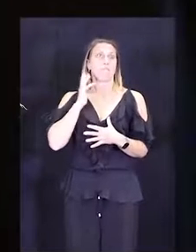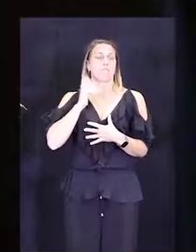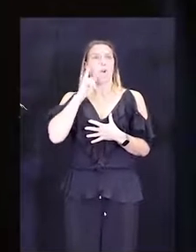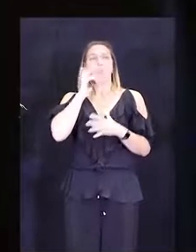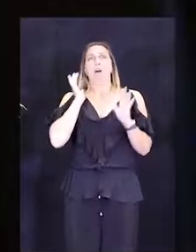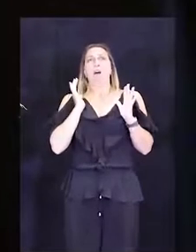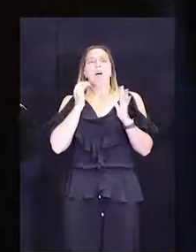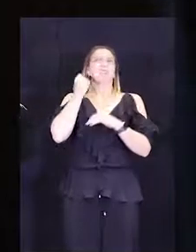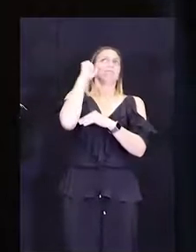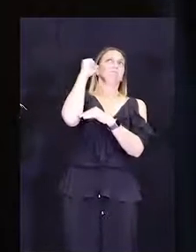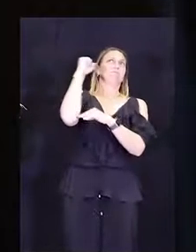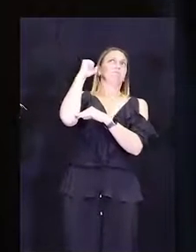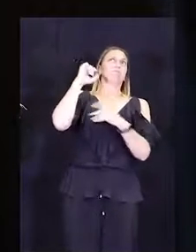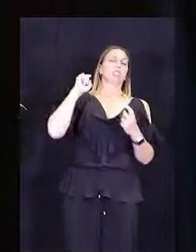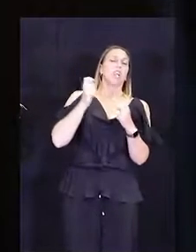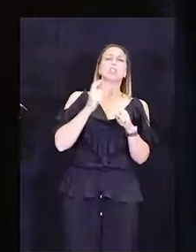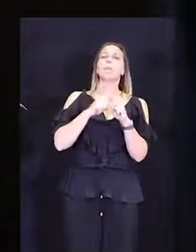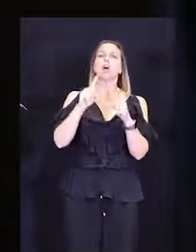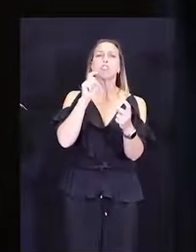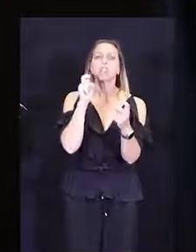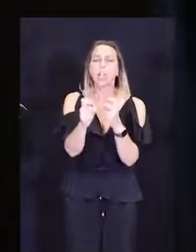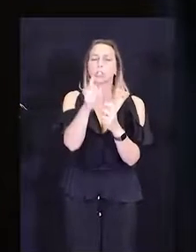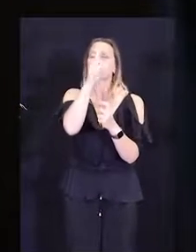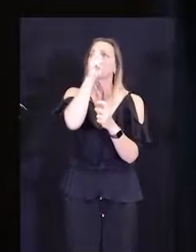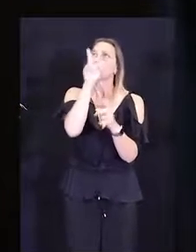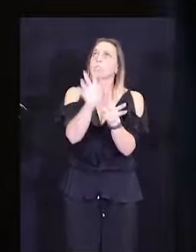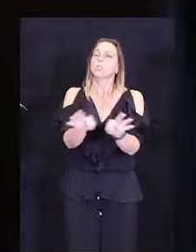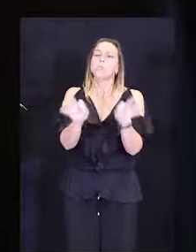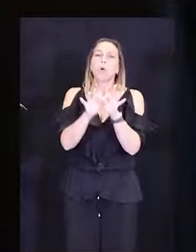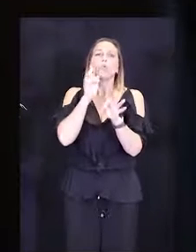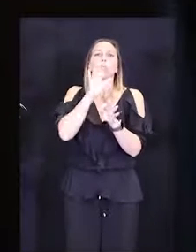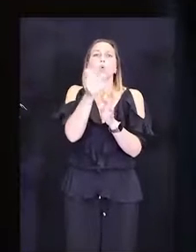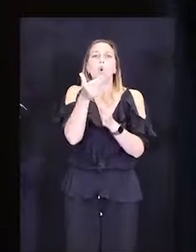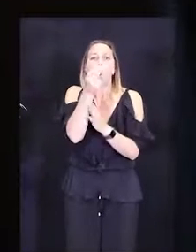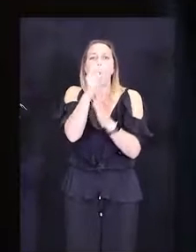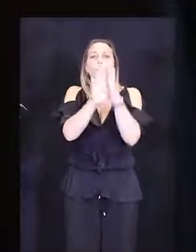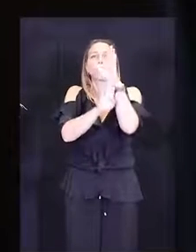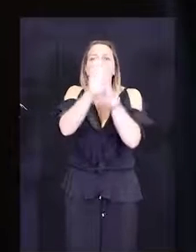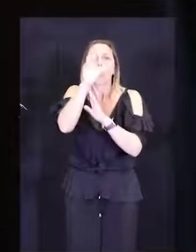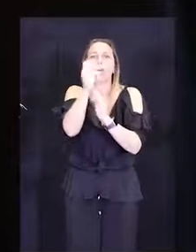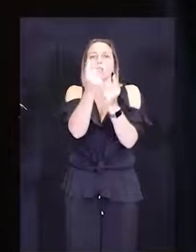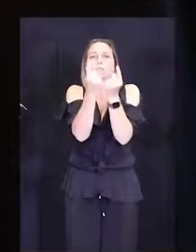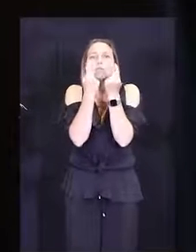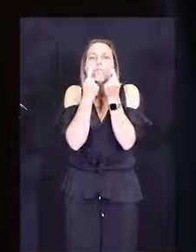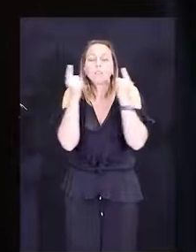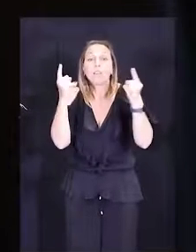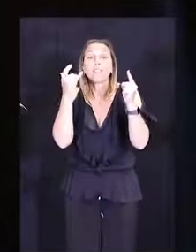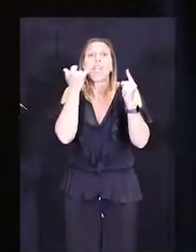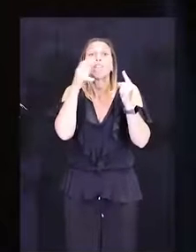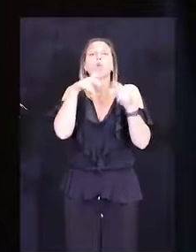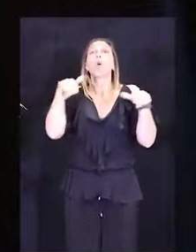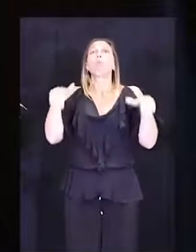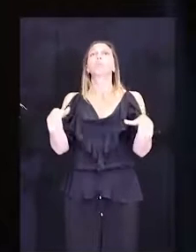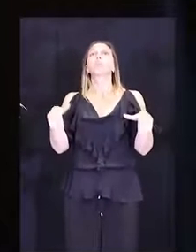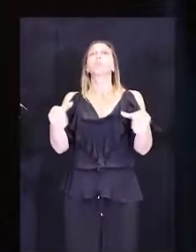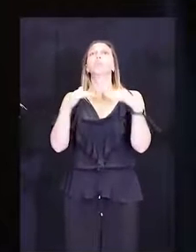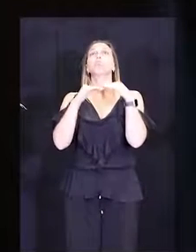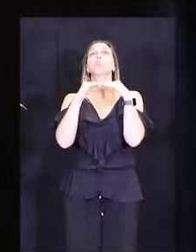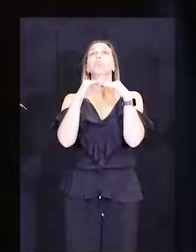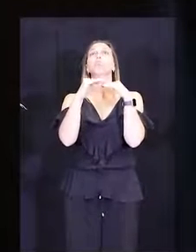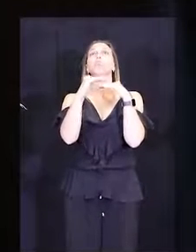was. Change fosters the personal growth and success that simply does not exist in